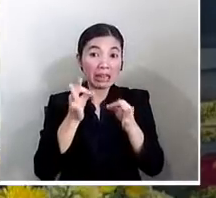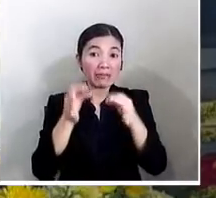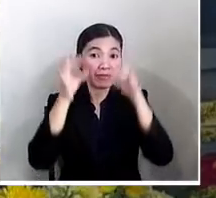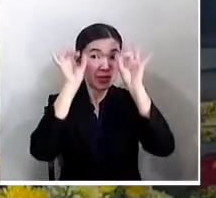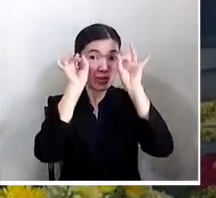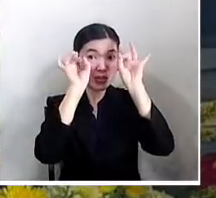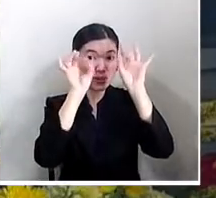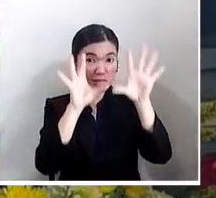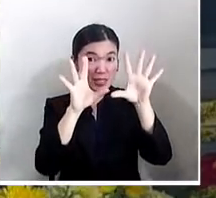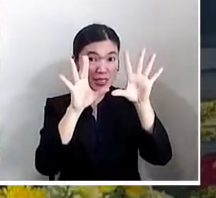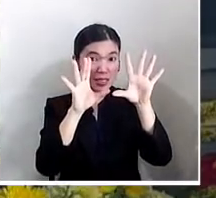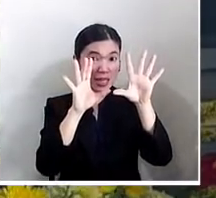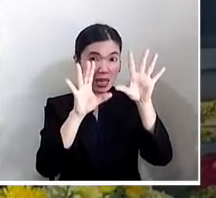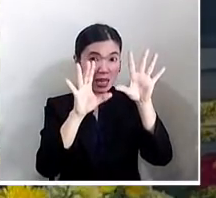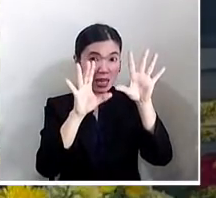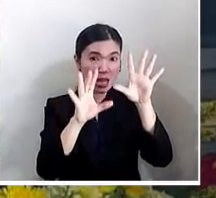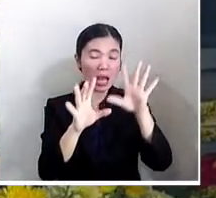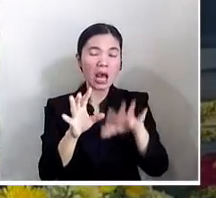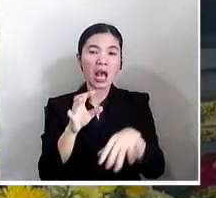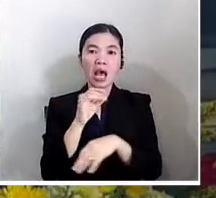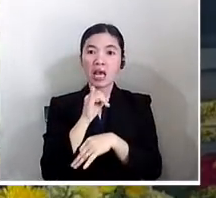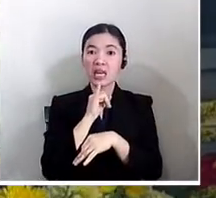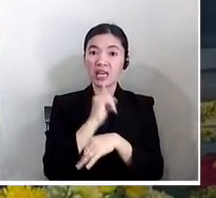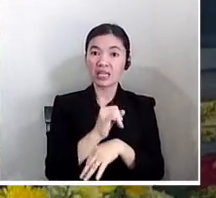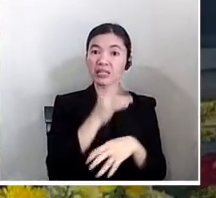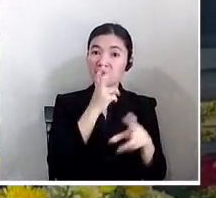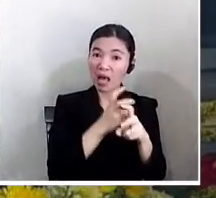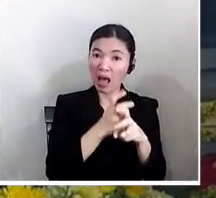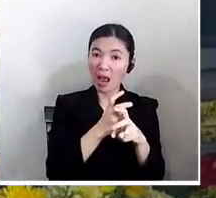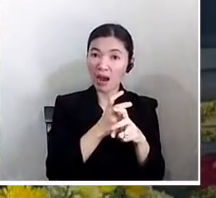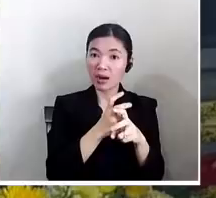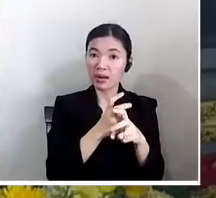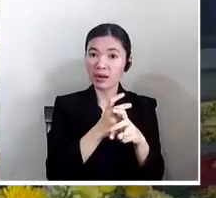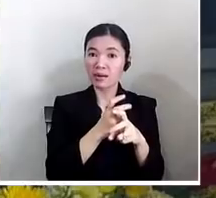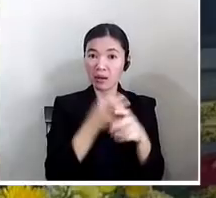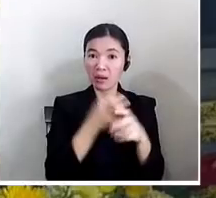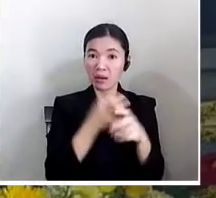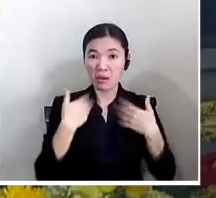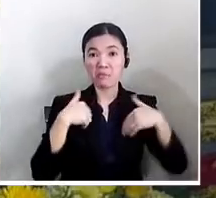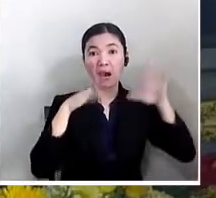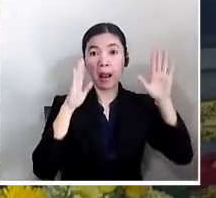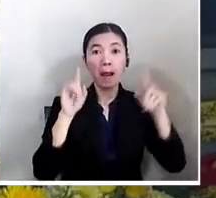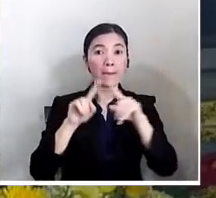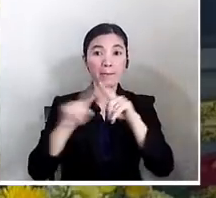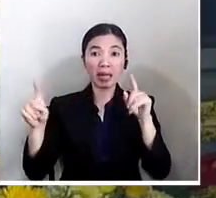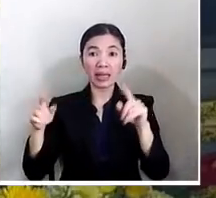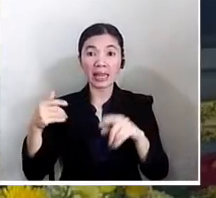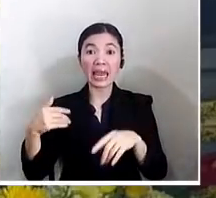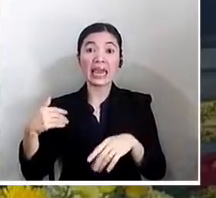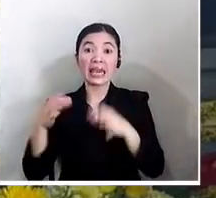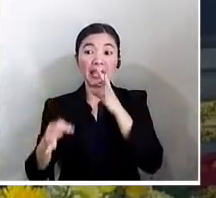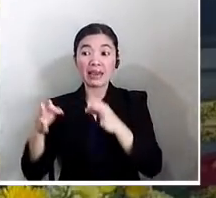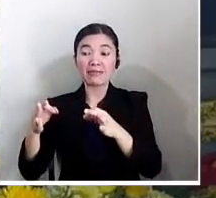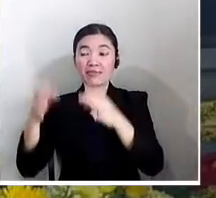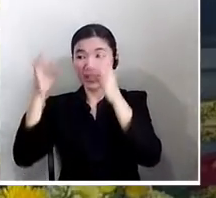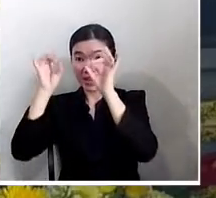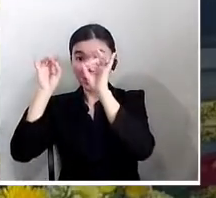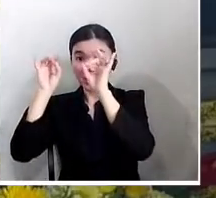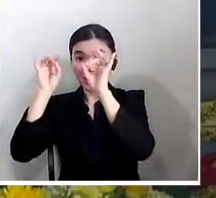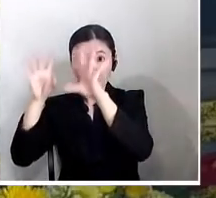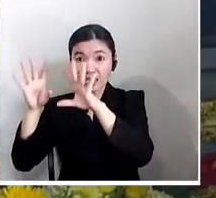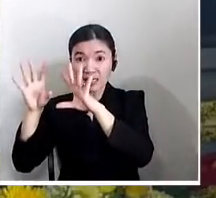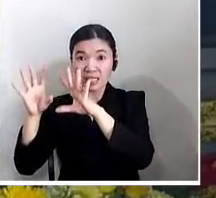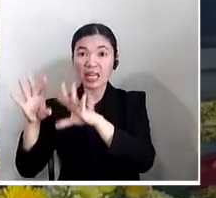maybe we will go on. But if we see no gain nor